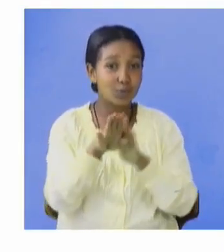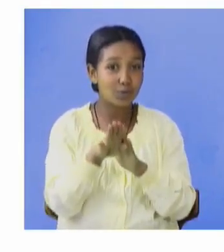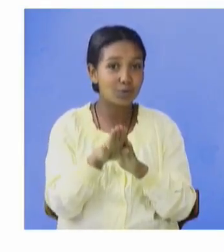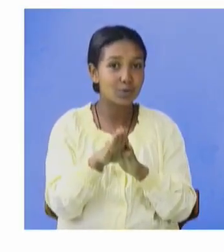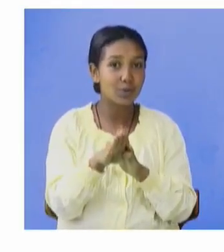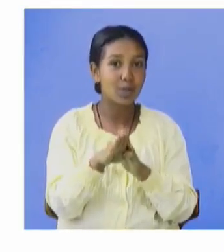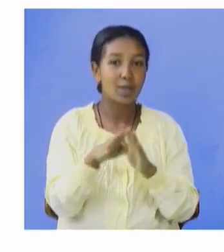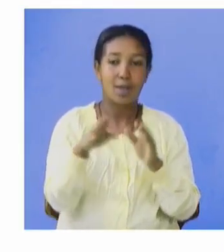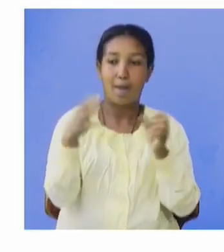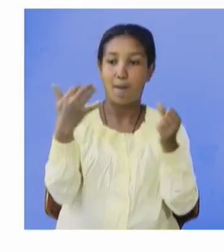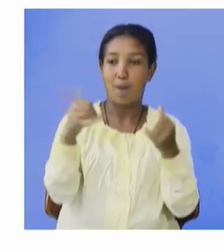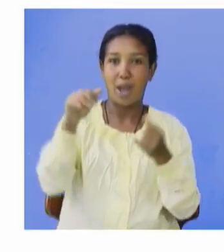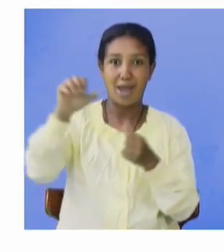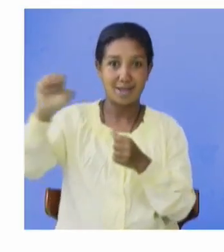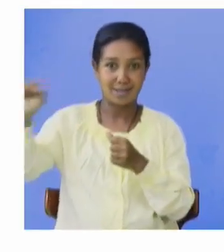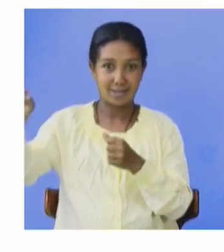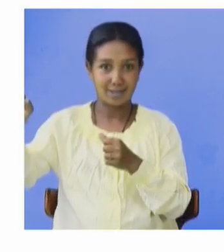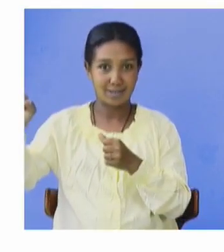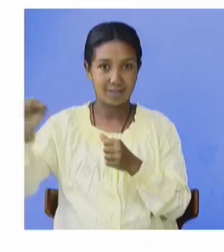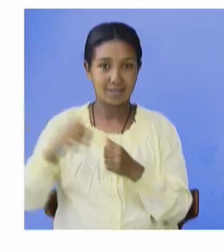plays.